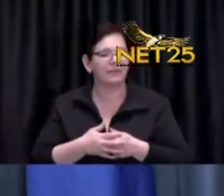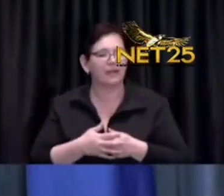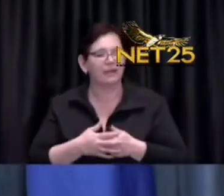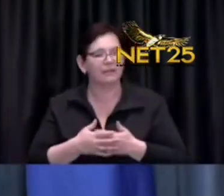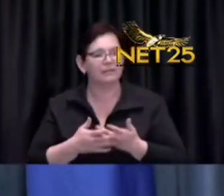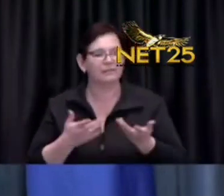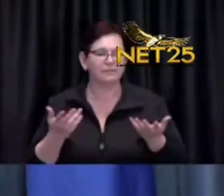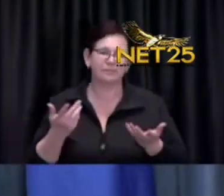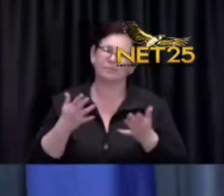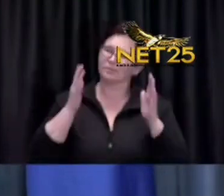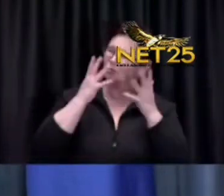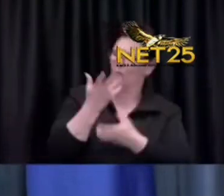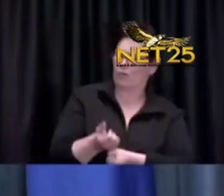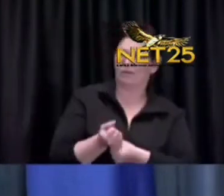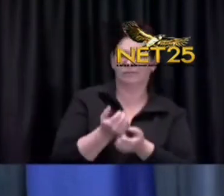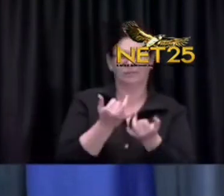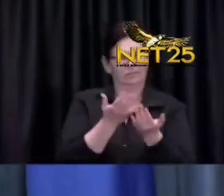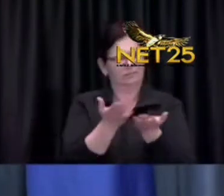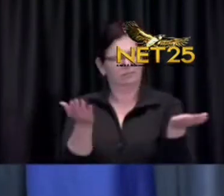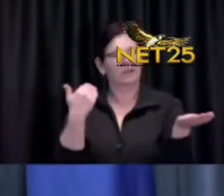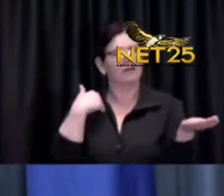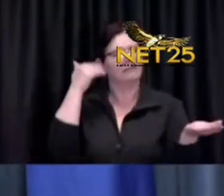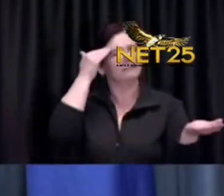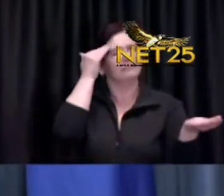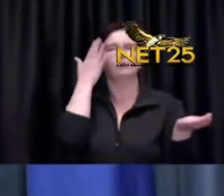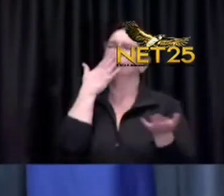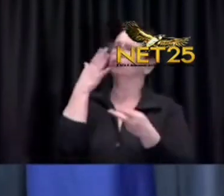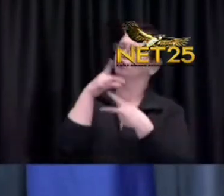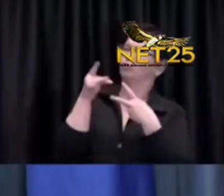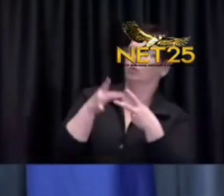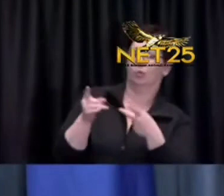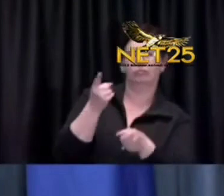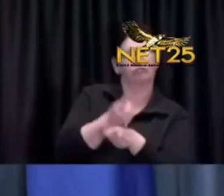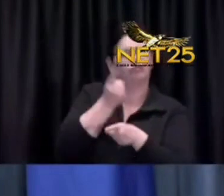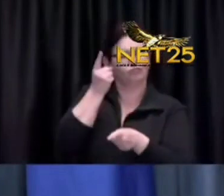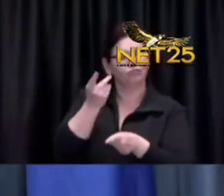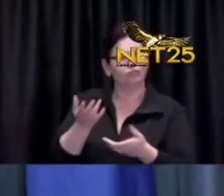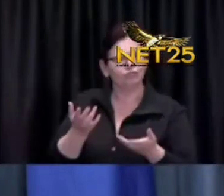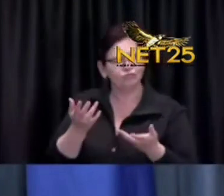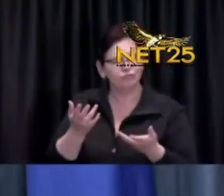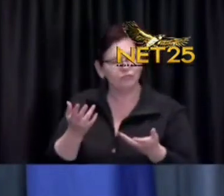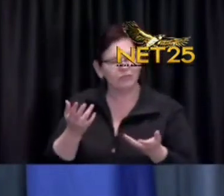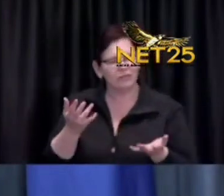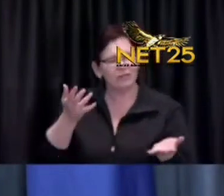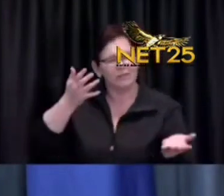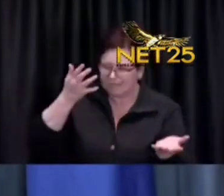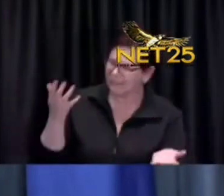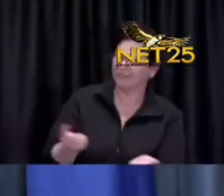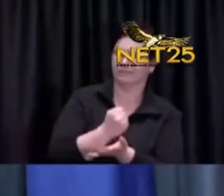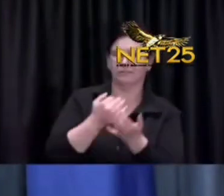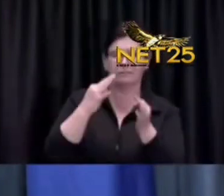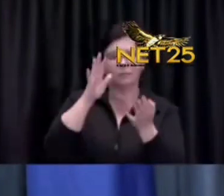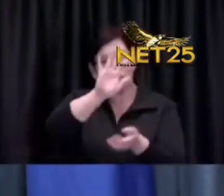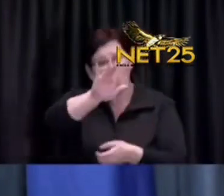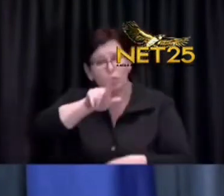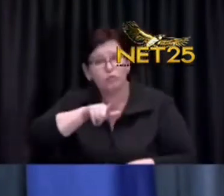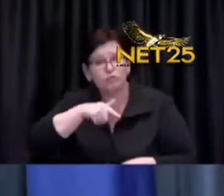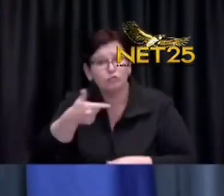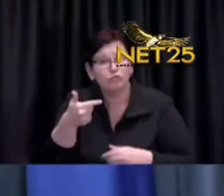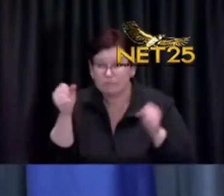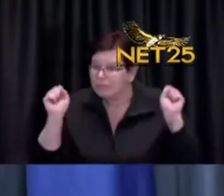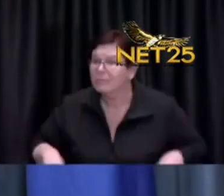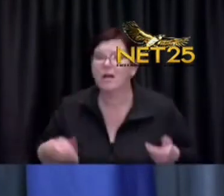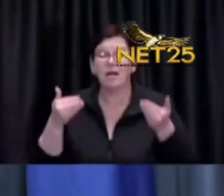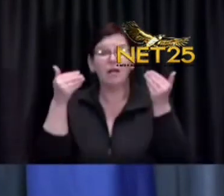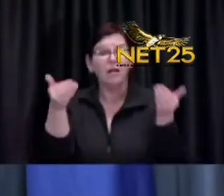good choices and taking advantage of vaccine as their turn comes up to receive the vaccine. But of course, we're